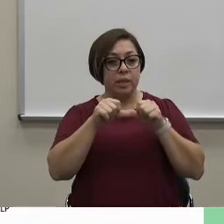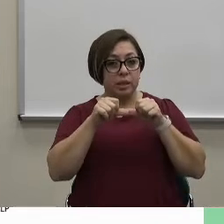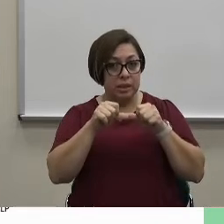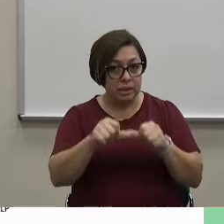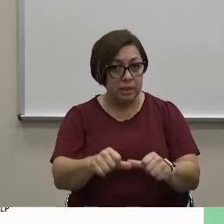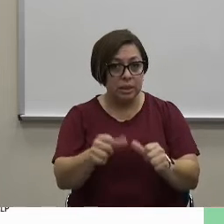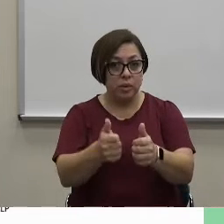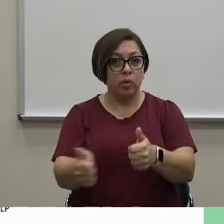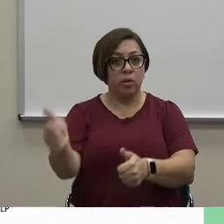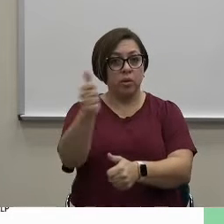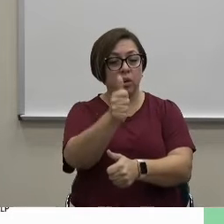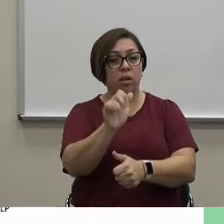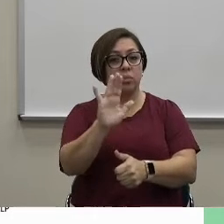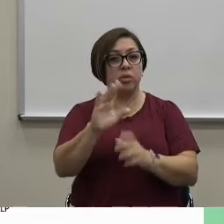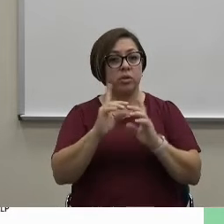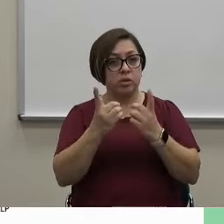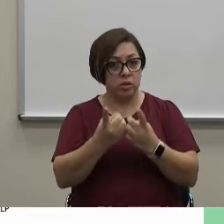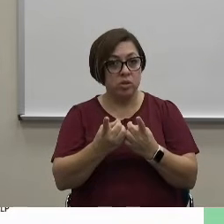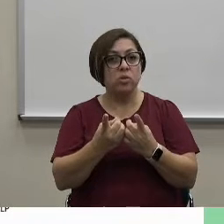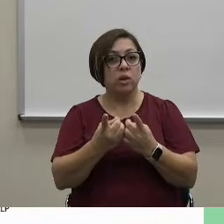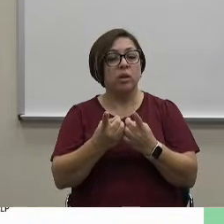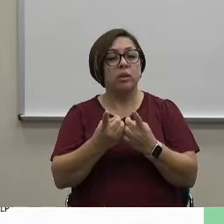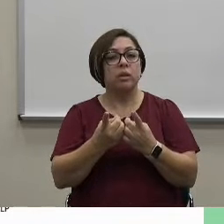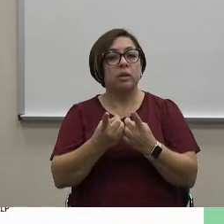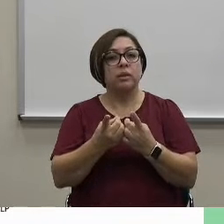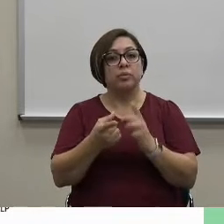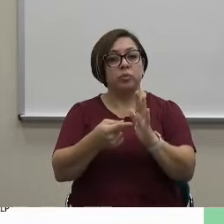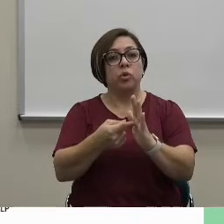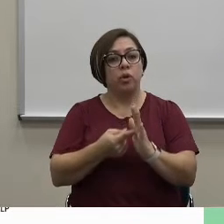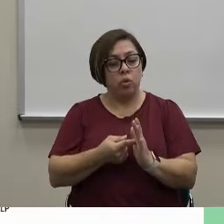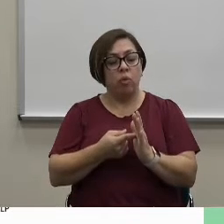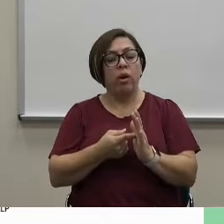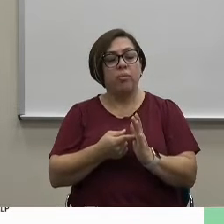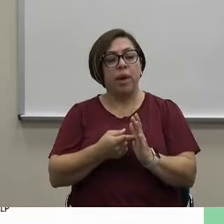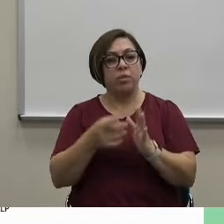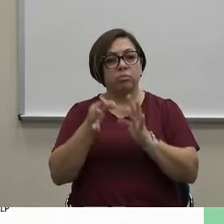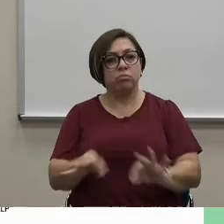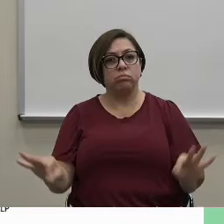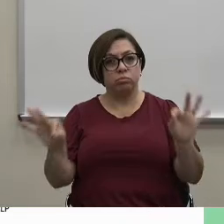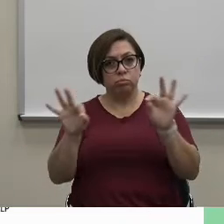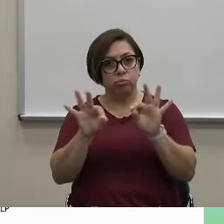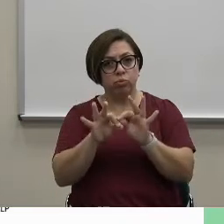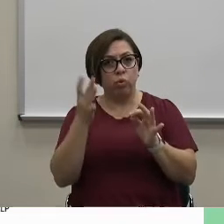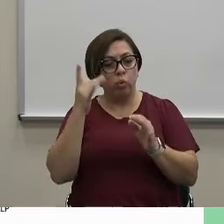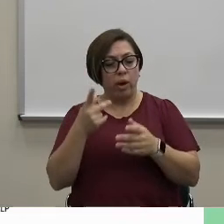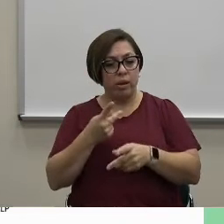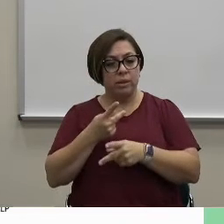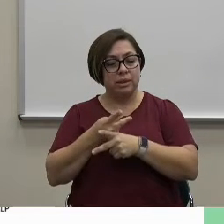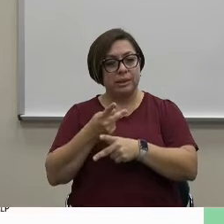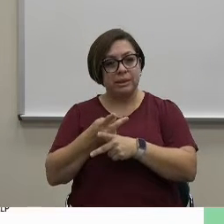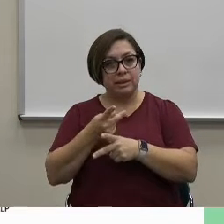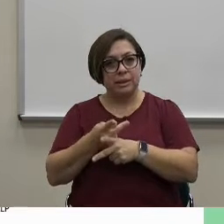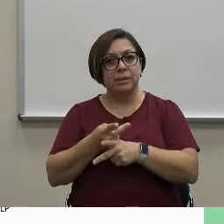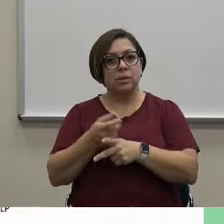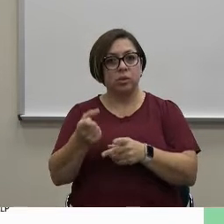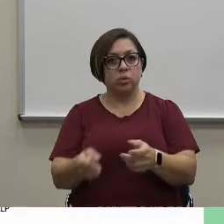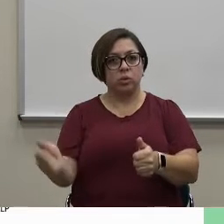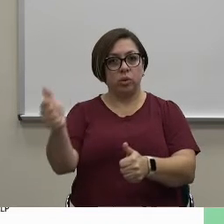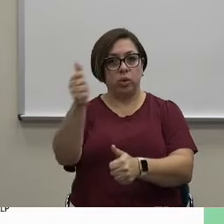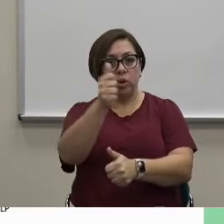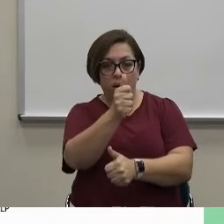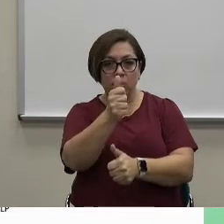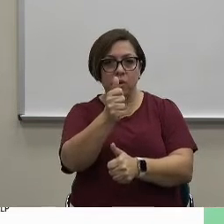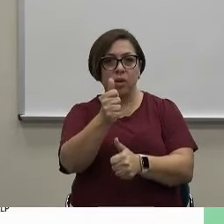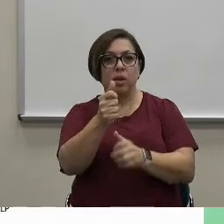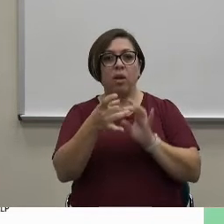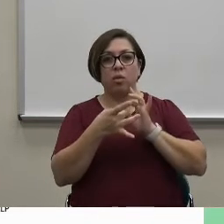in their districts. That's a criteria that the courts have told us is important because it preserves the incumbent constituency relationship between voters